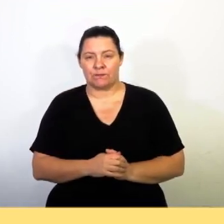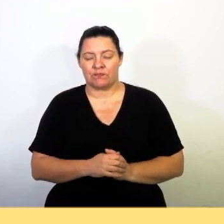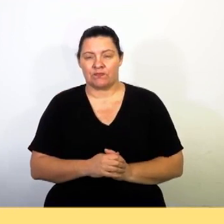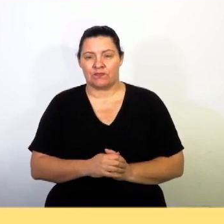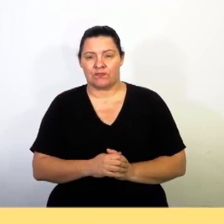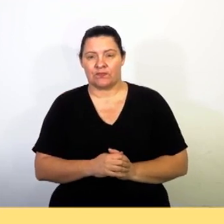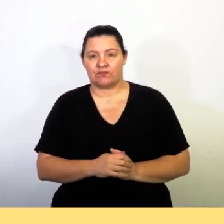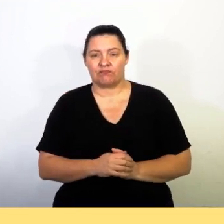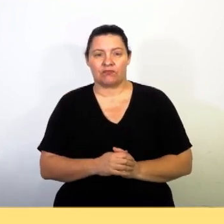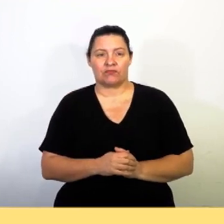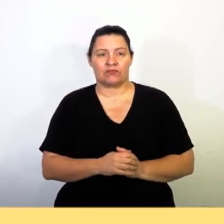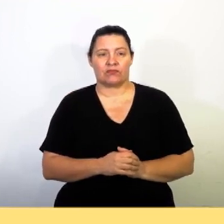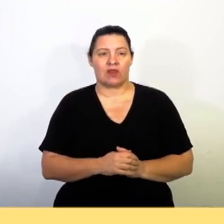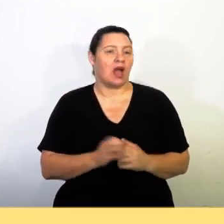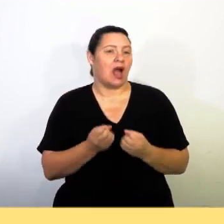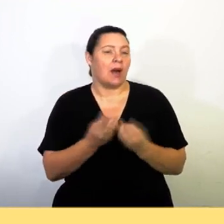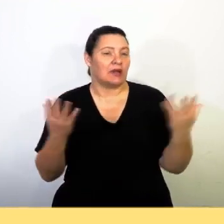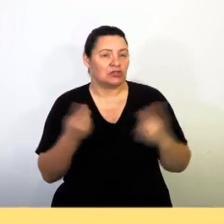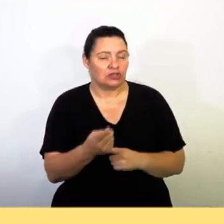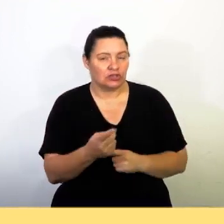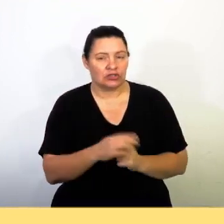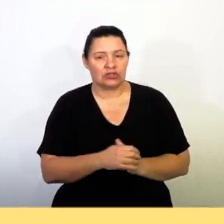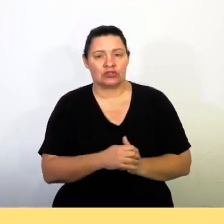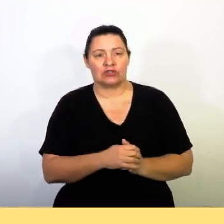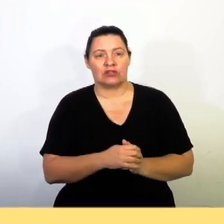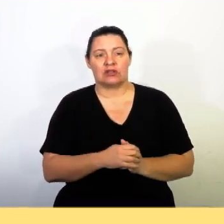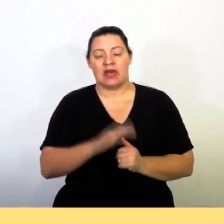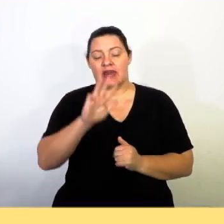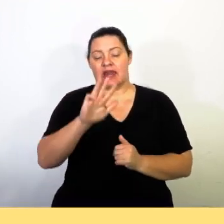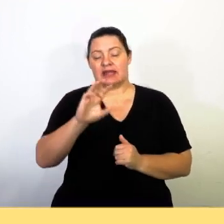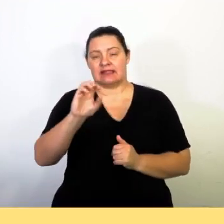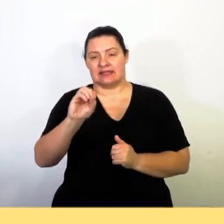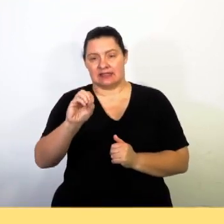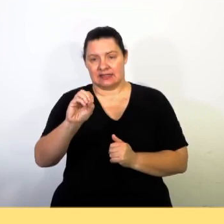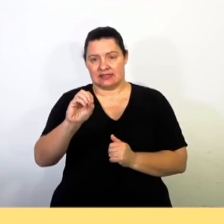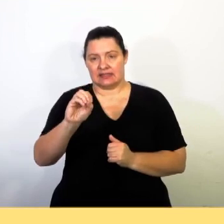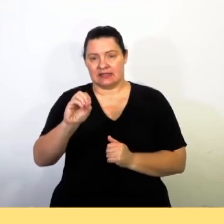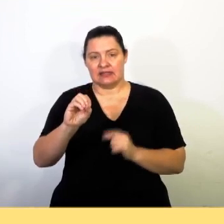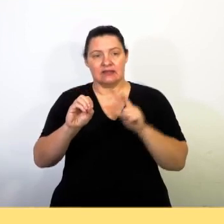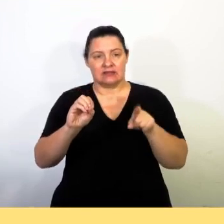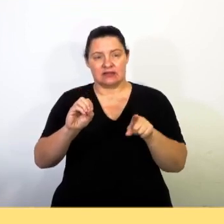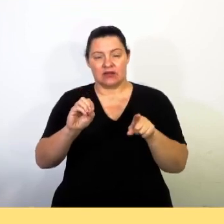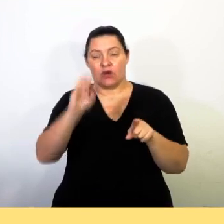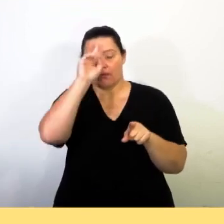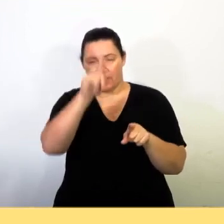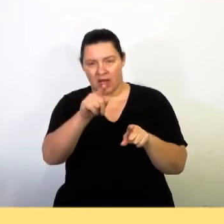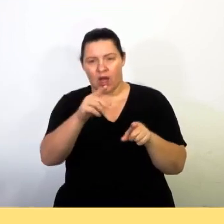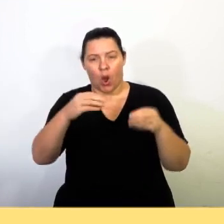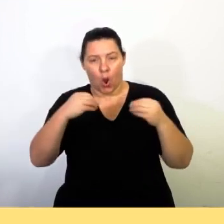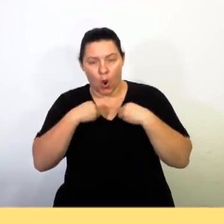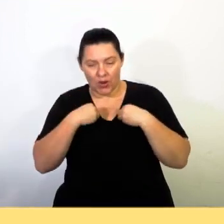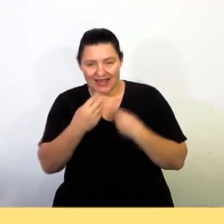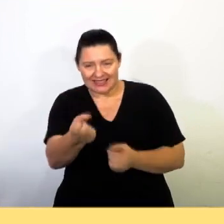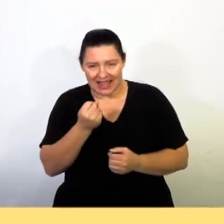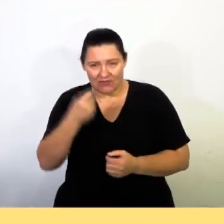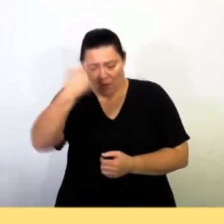be Owen. Zander. How much was it? We paid 90. And that 90, remember when